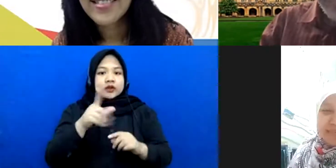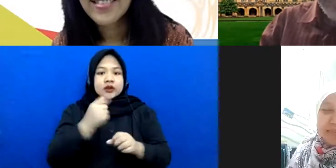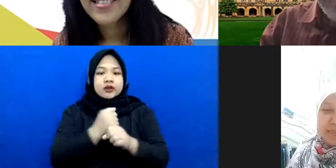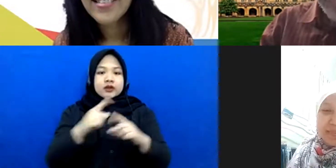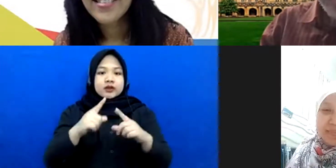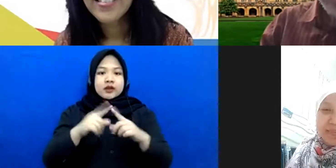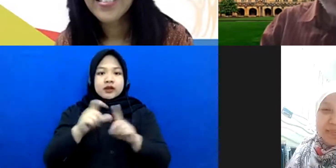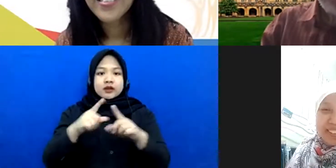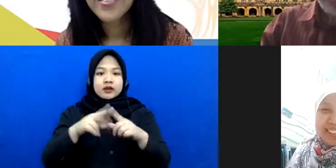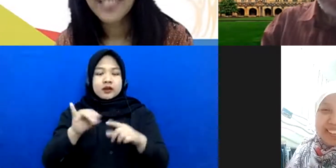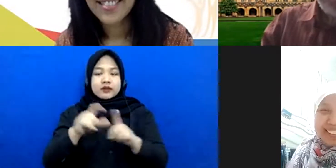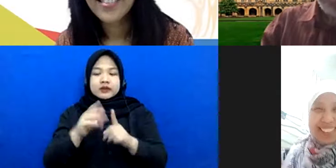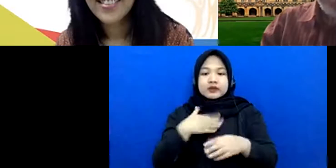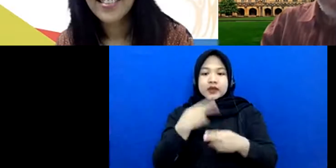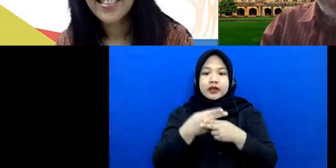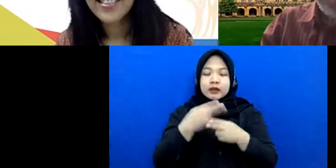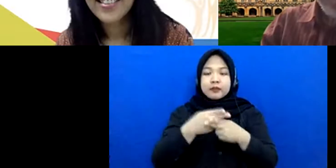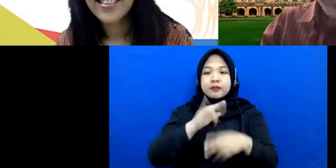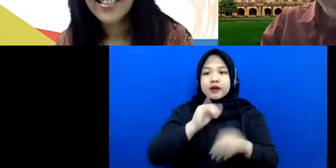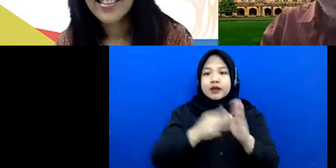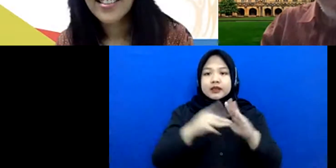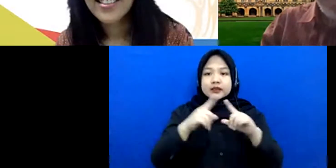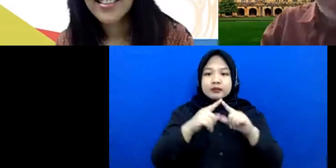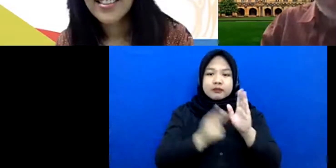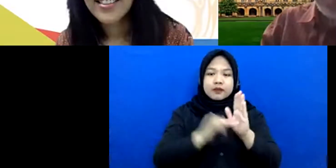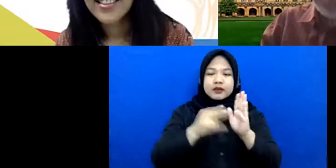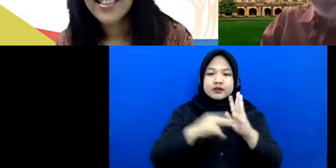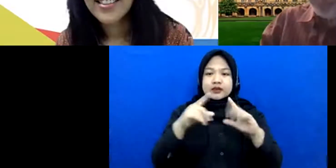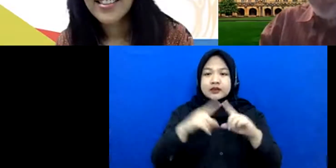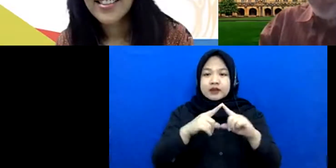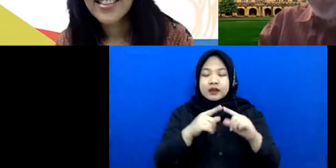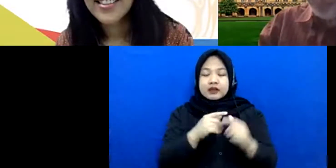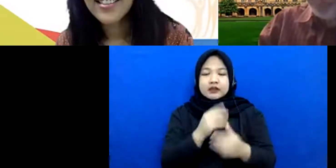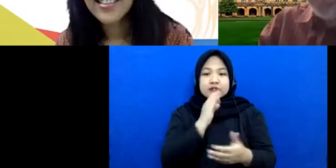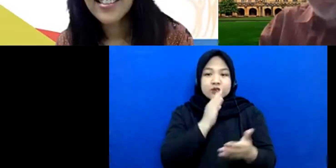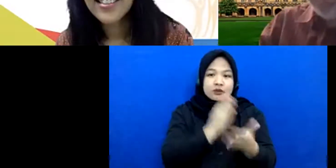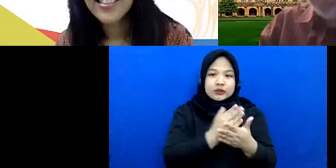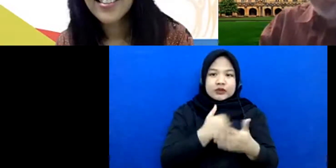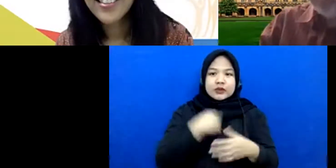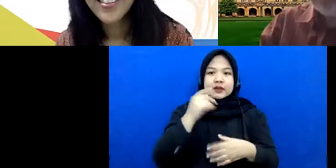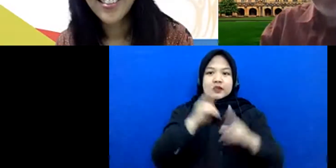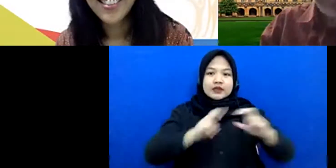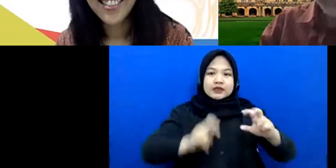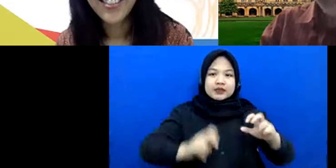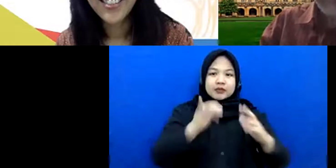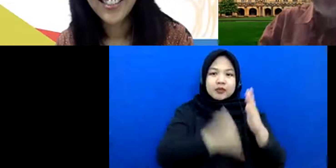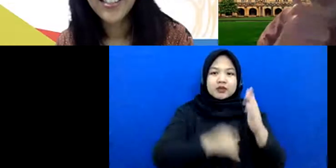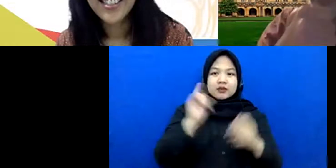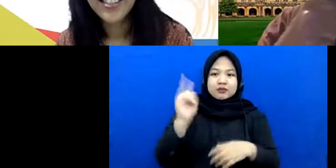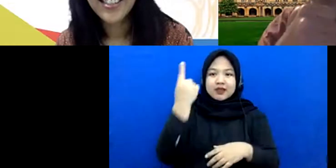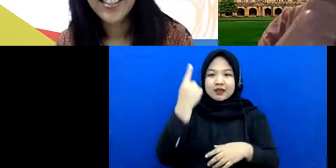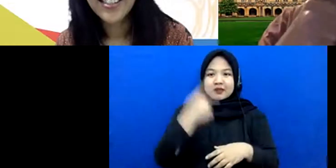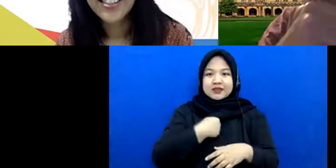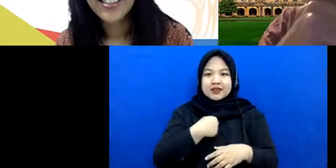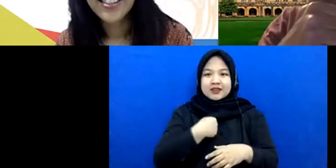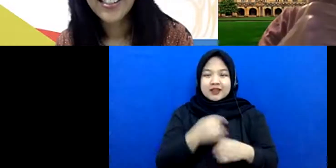Imanina. To be honest, this is actually my first research proposal. So I'm